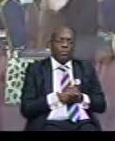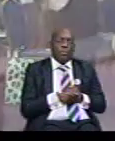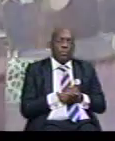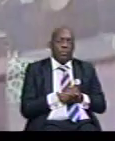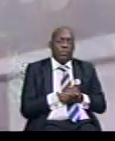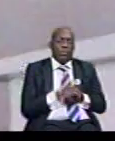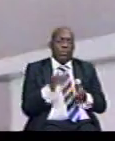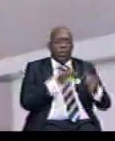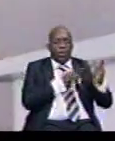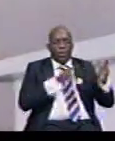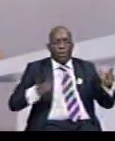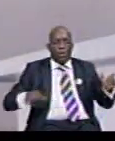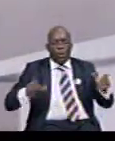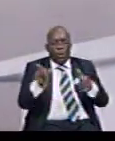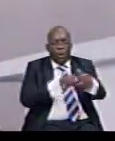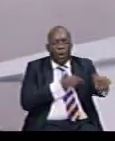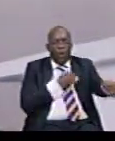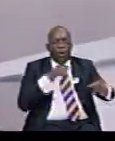Long life.